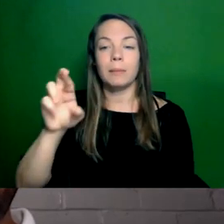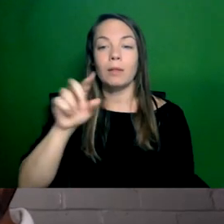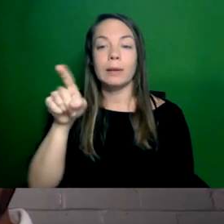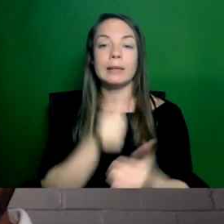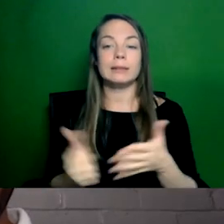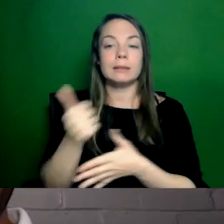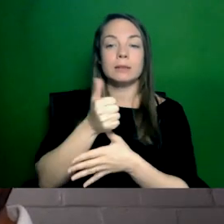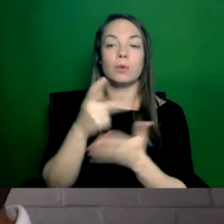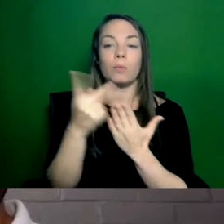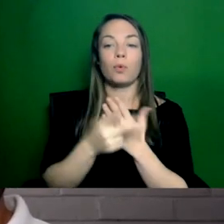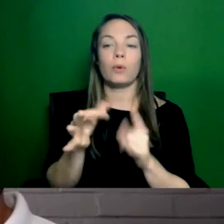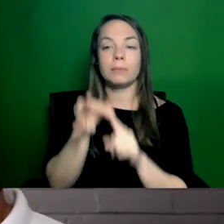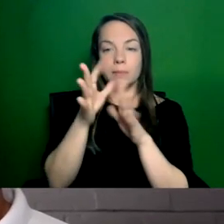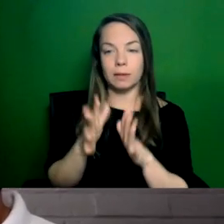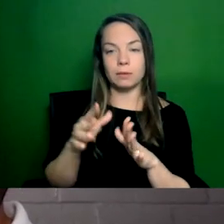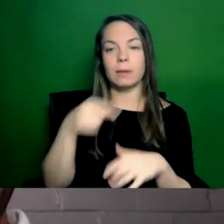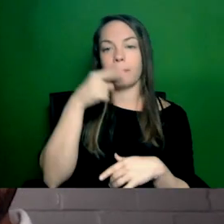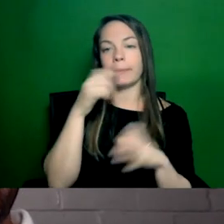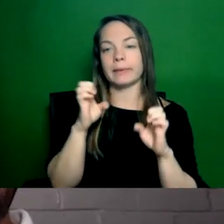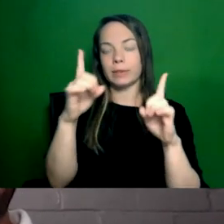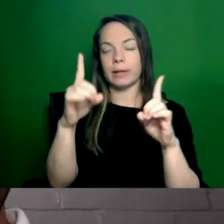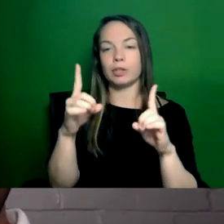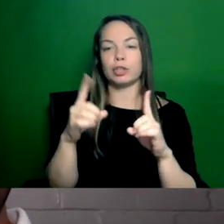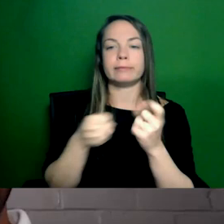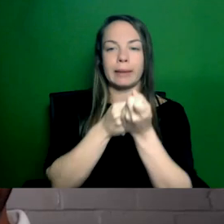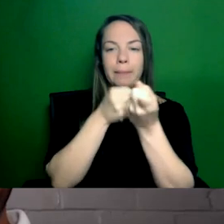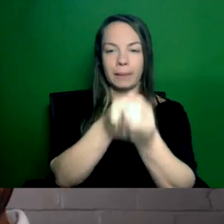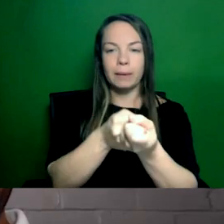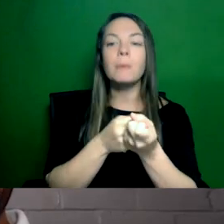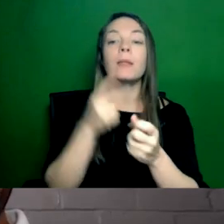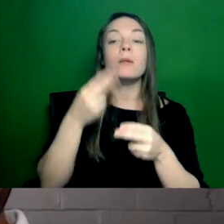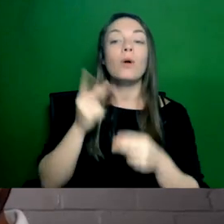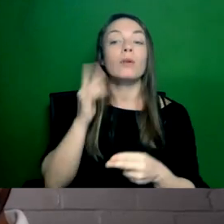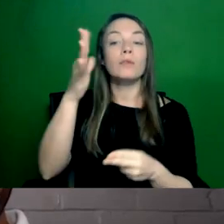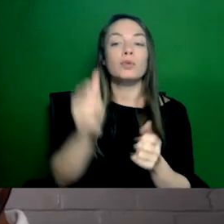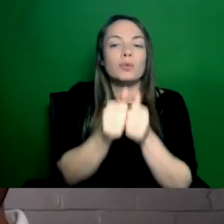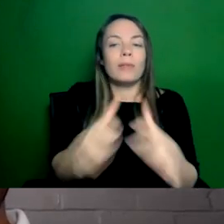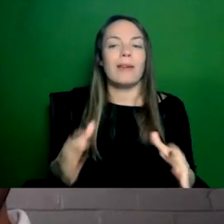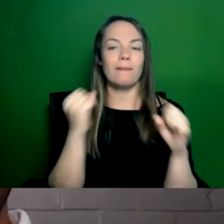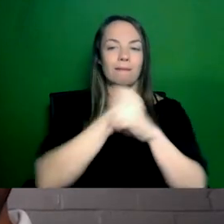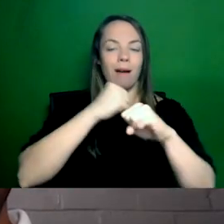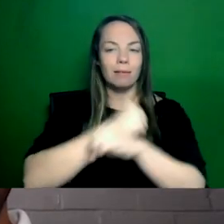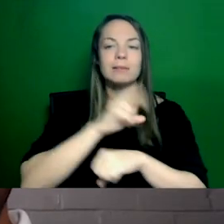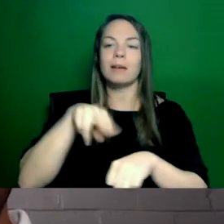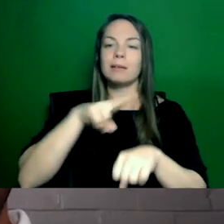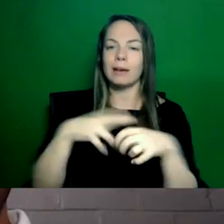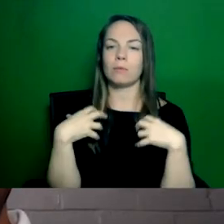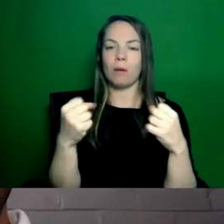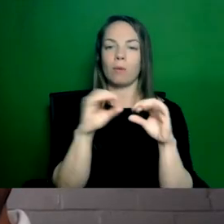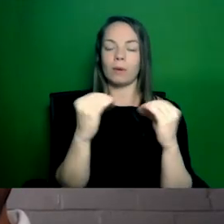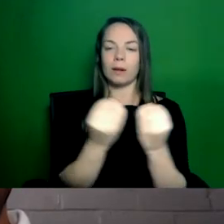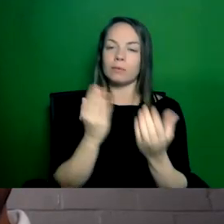public education campaign and programs team at Futures Without Violence, a national health and social organization dedicated to ending and